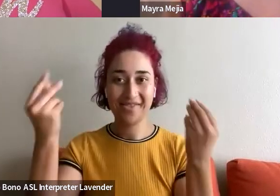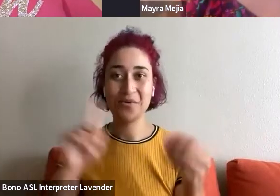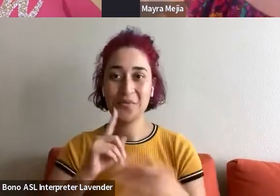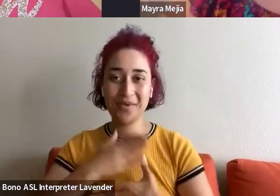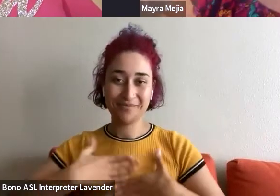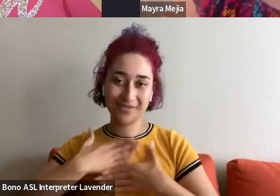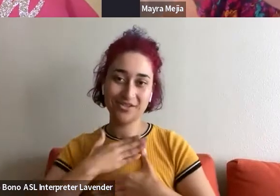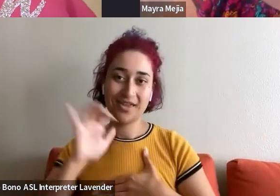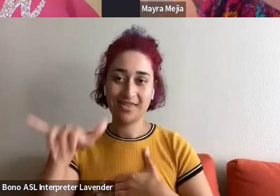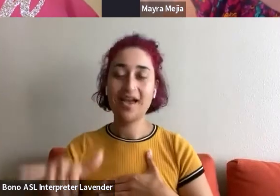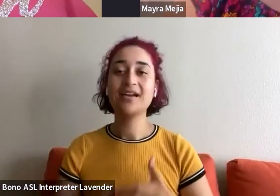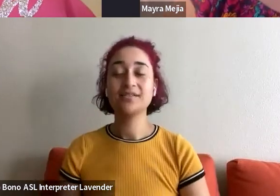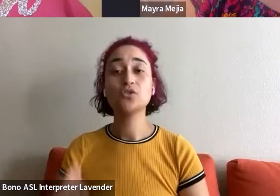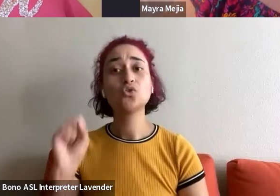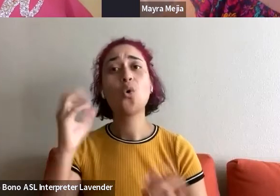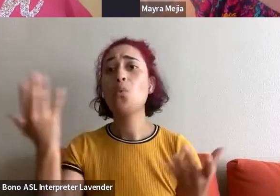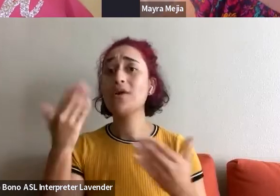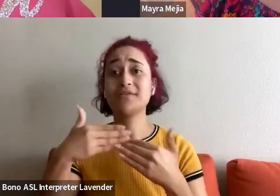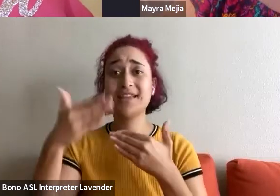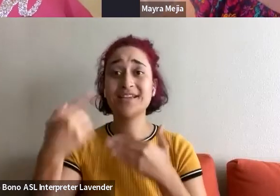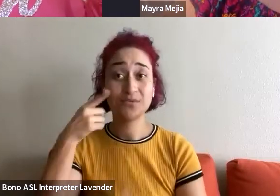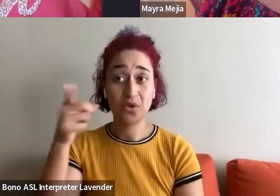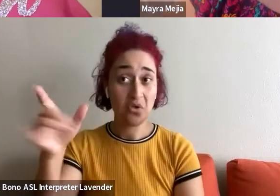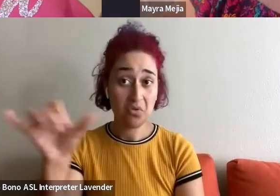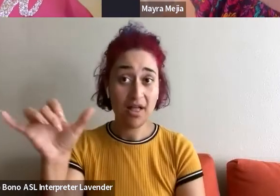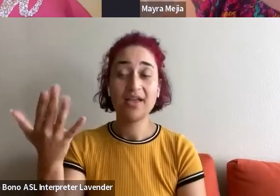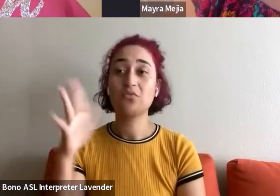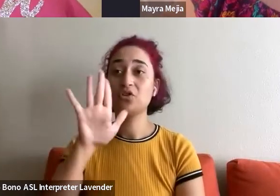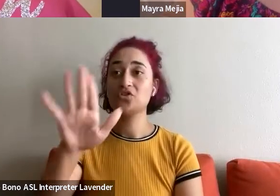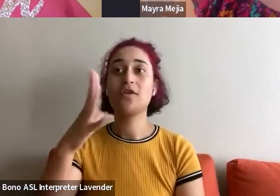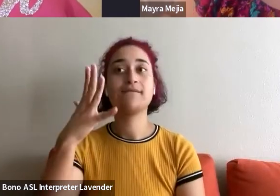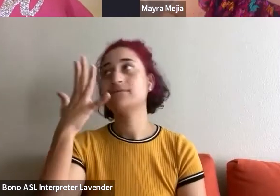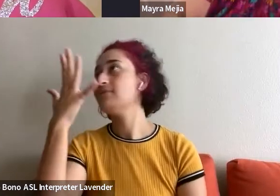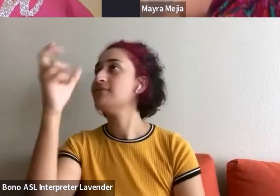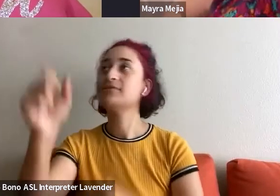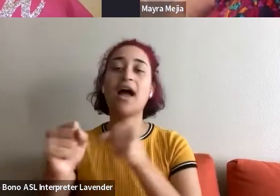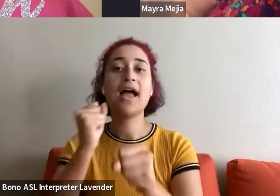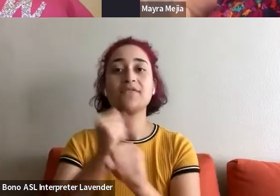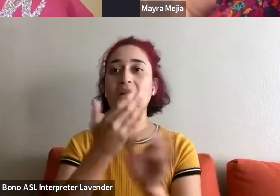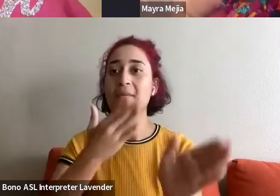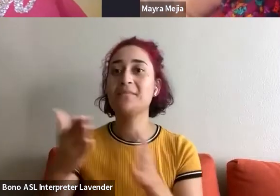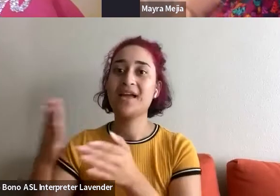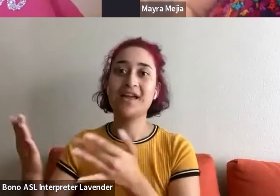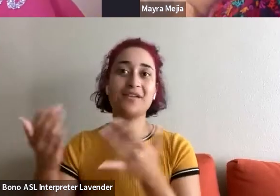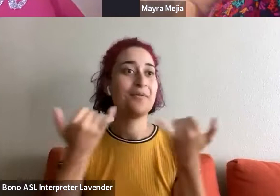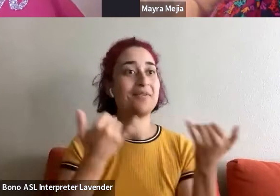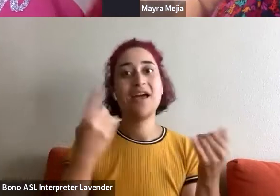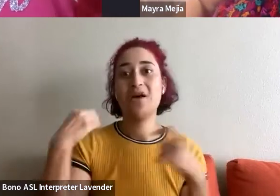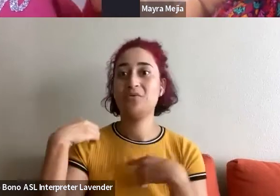that. So what's next for you? Like, what is your 5-year plan from now till